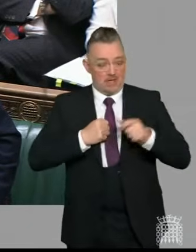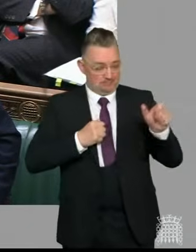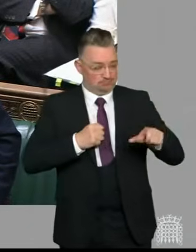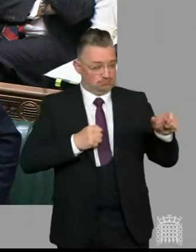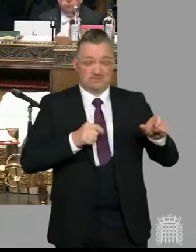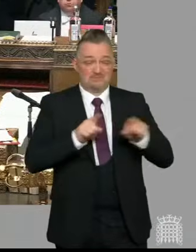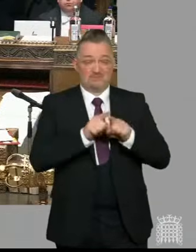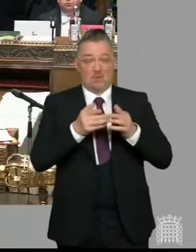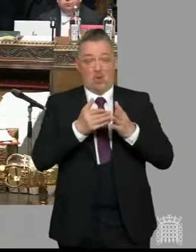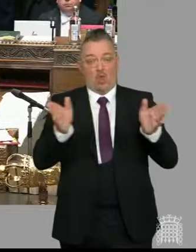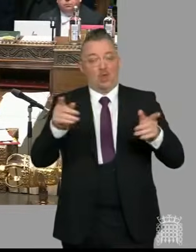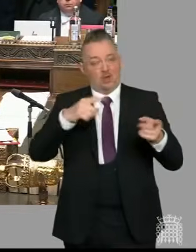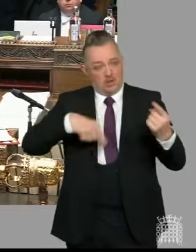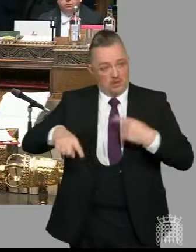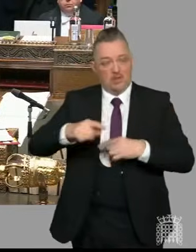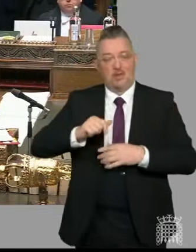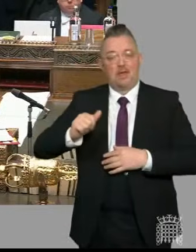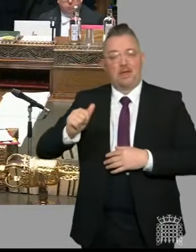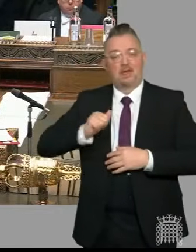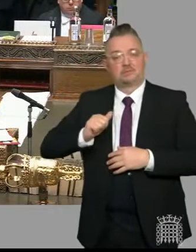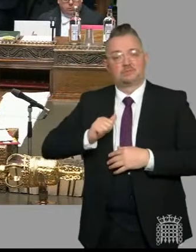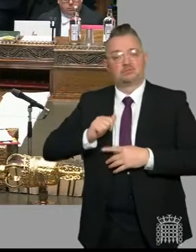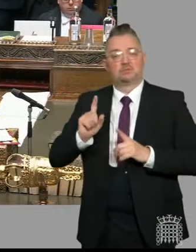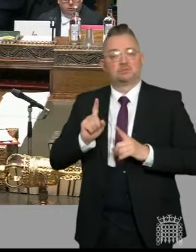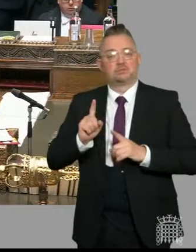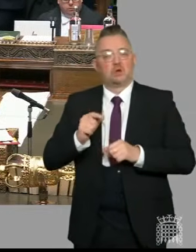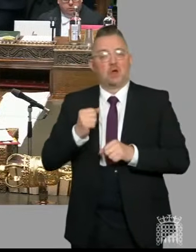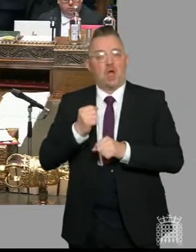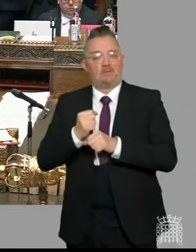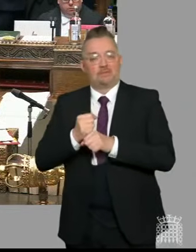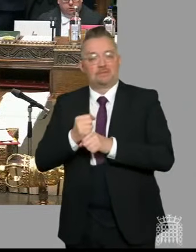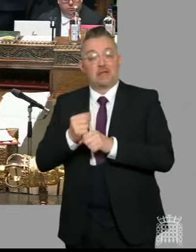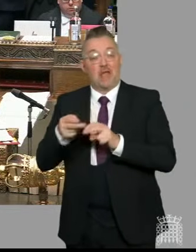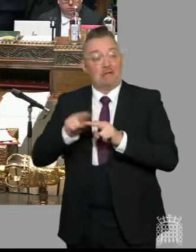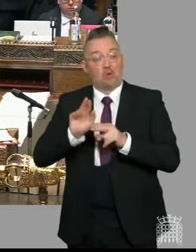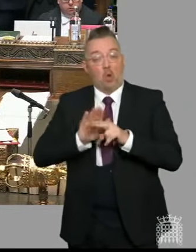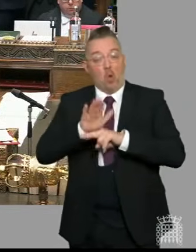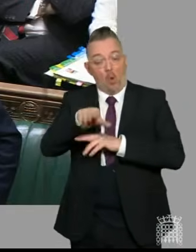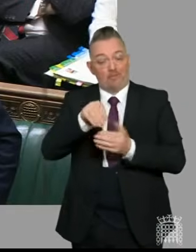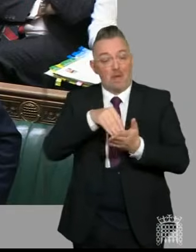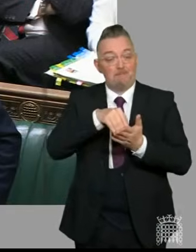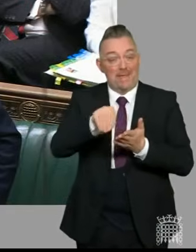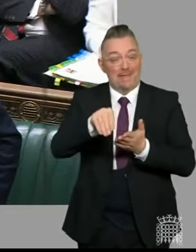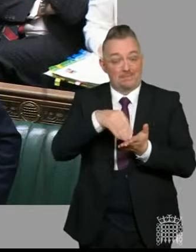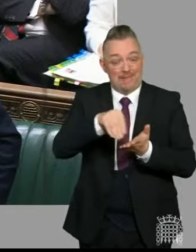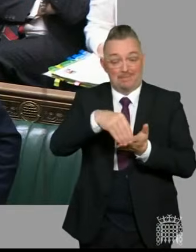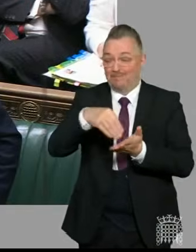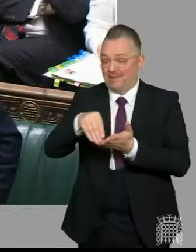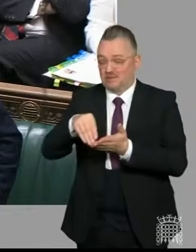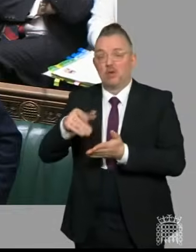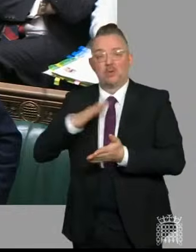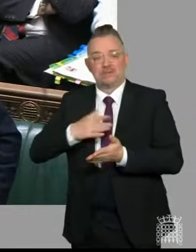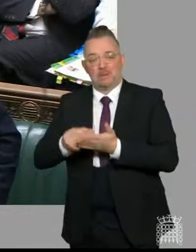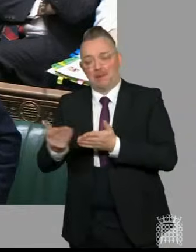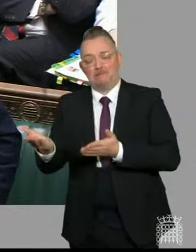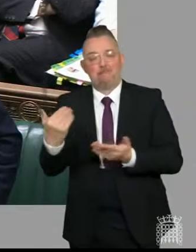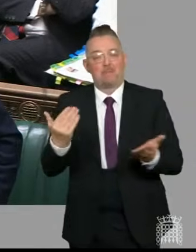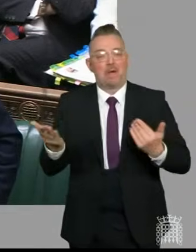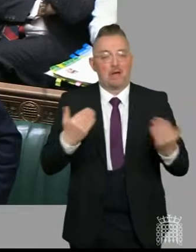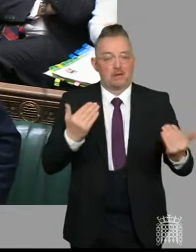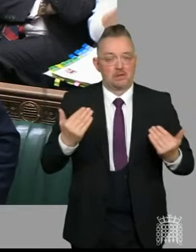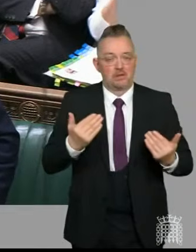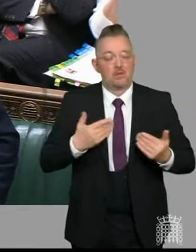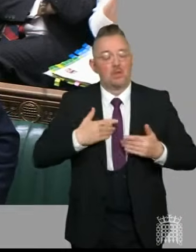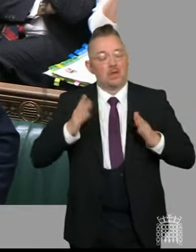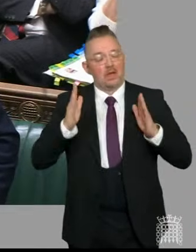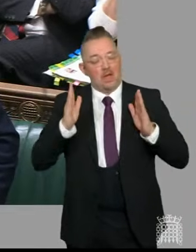to recover overpaid sums. But of course, we need to do that in a compassionate way, and if people are struggling